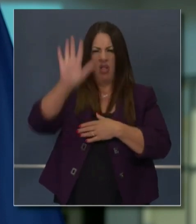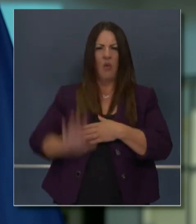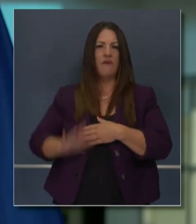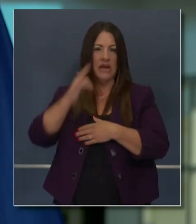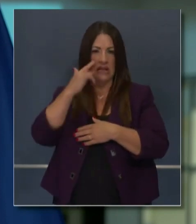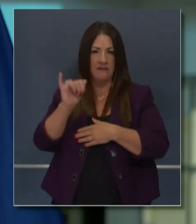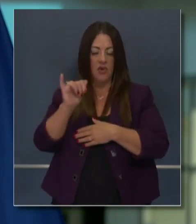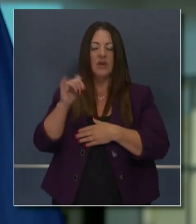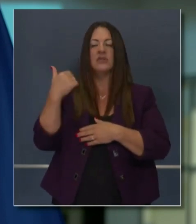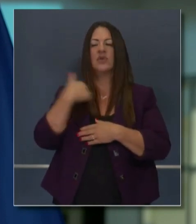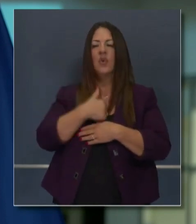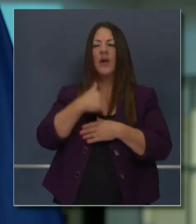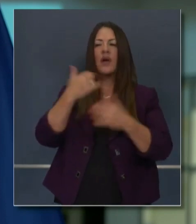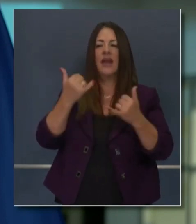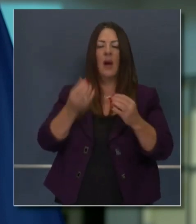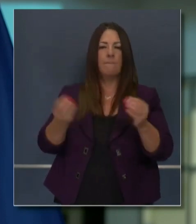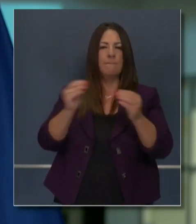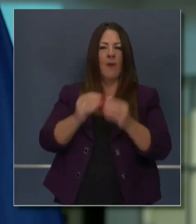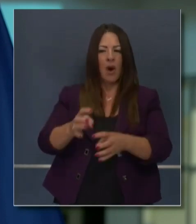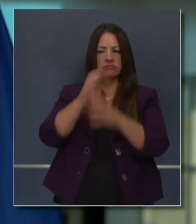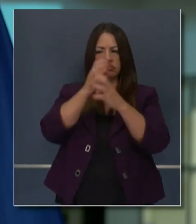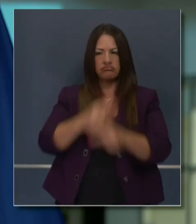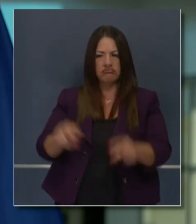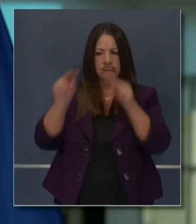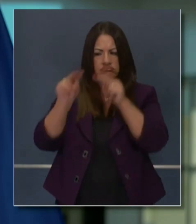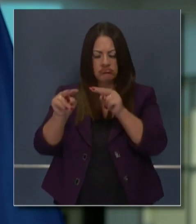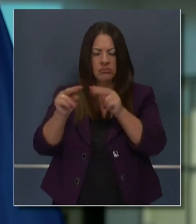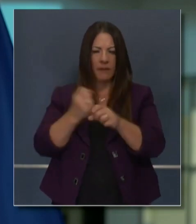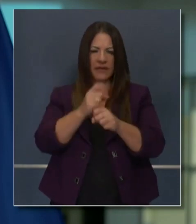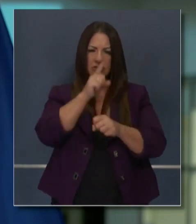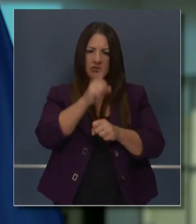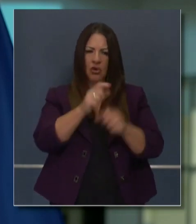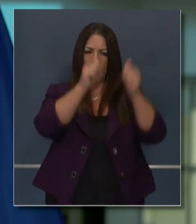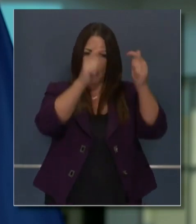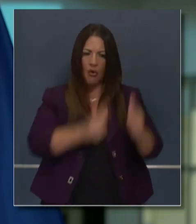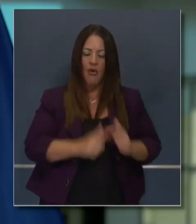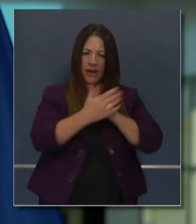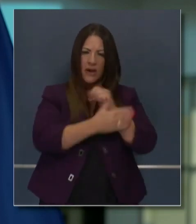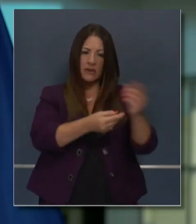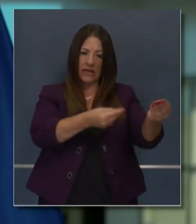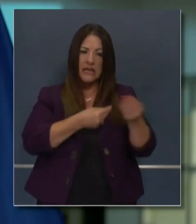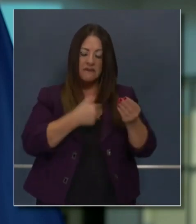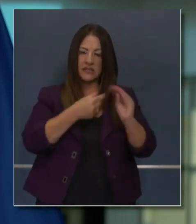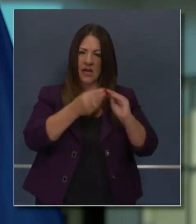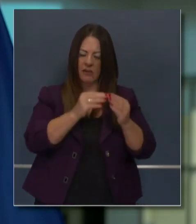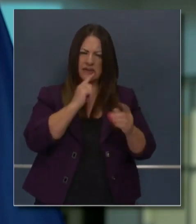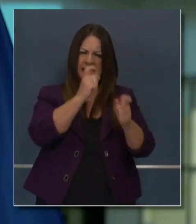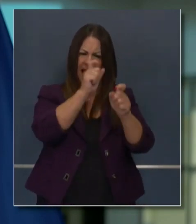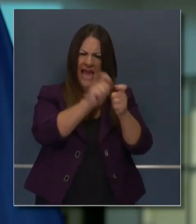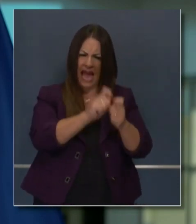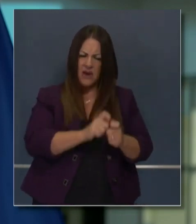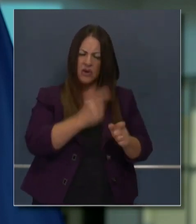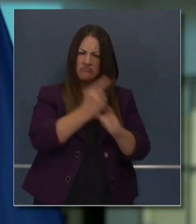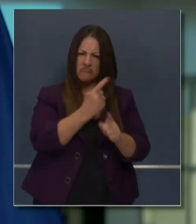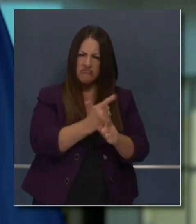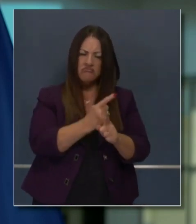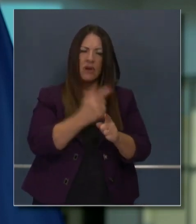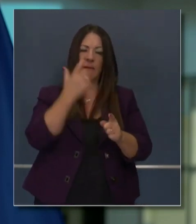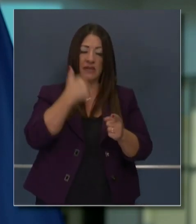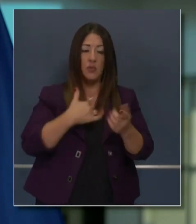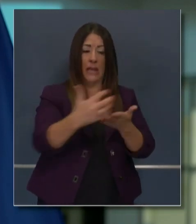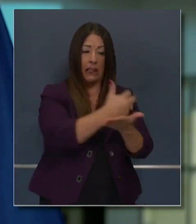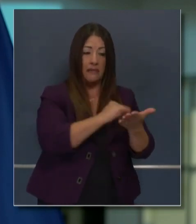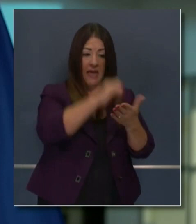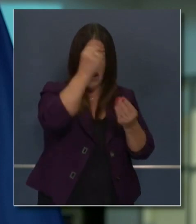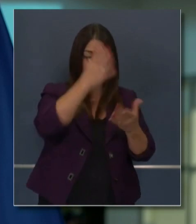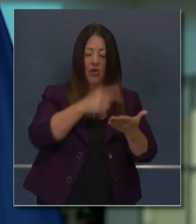our focus on ensuring that the data that we have is complete and accurate, and that we're sharing numbers with the public, making